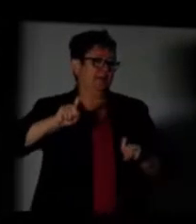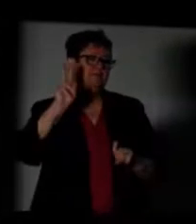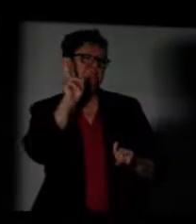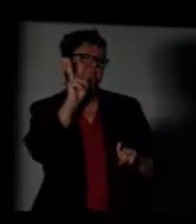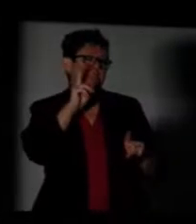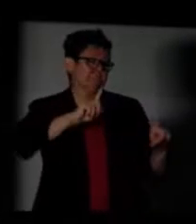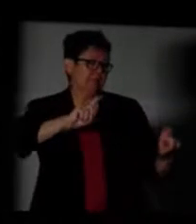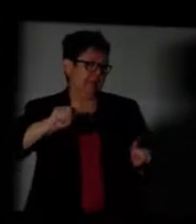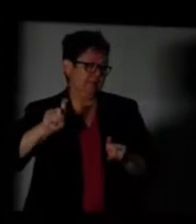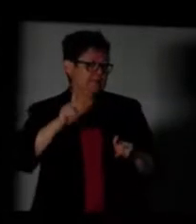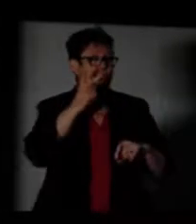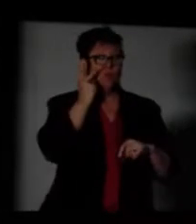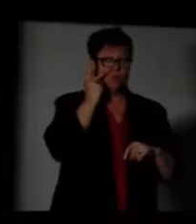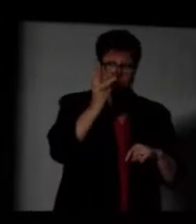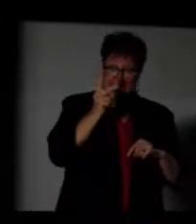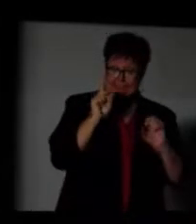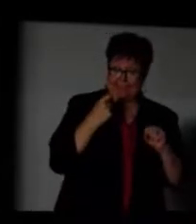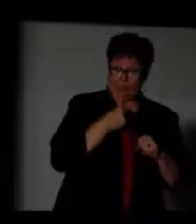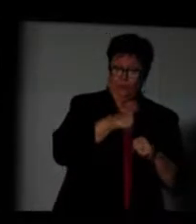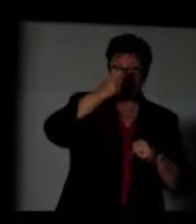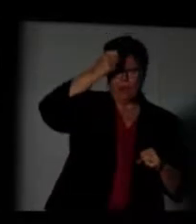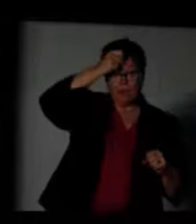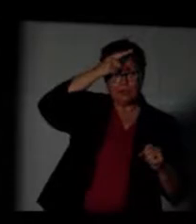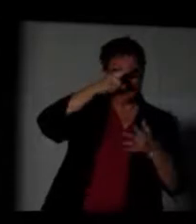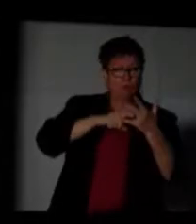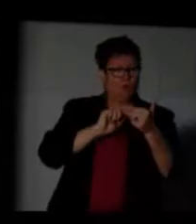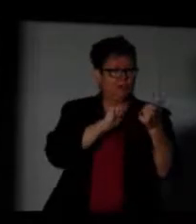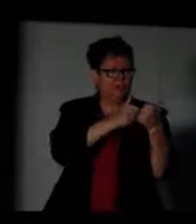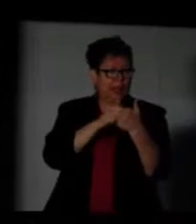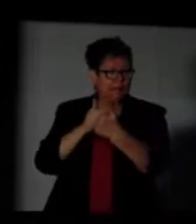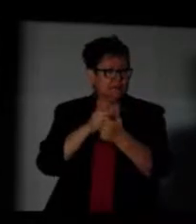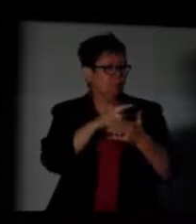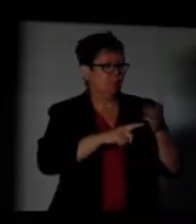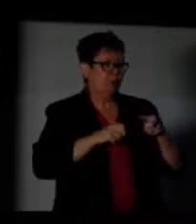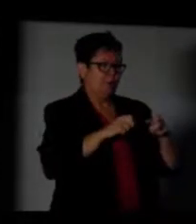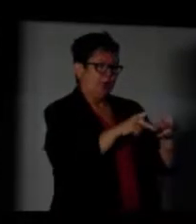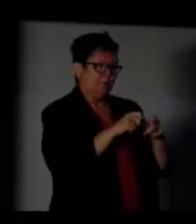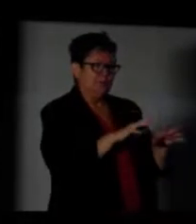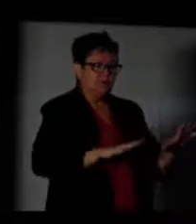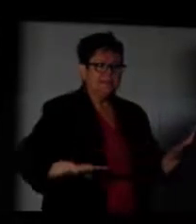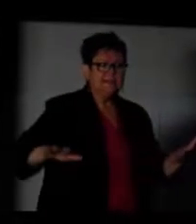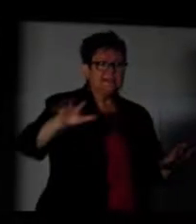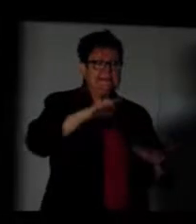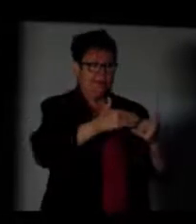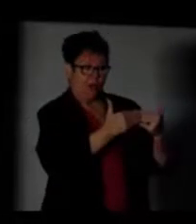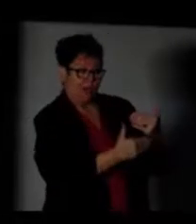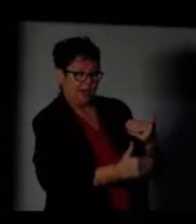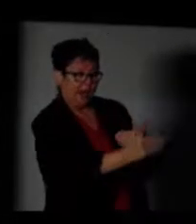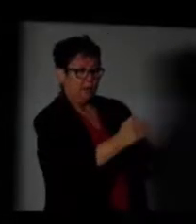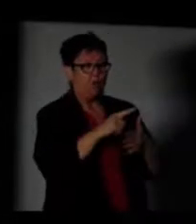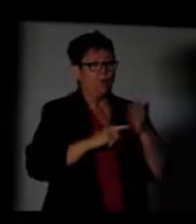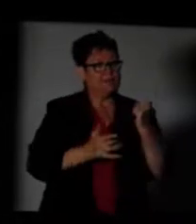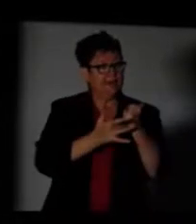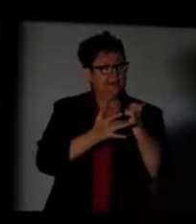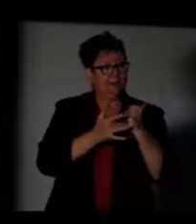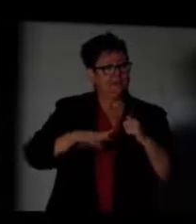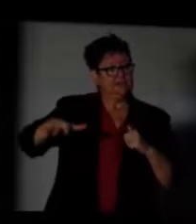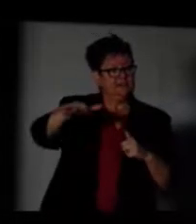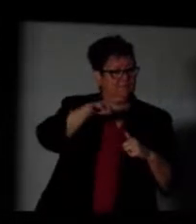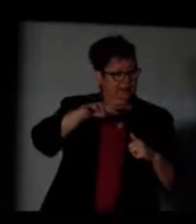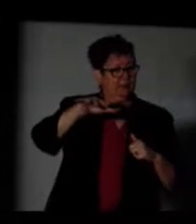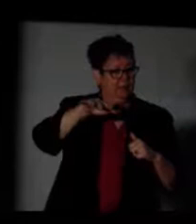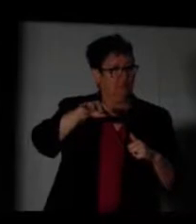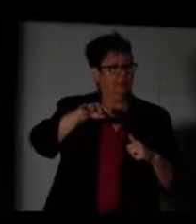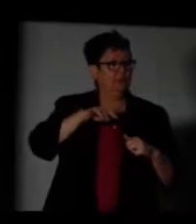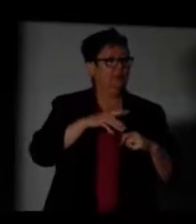was for us to try to understand what challenges and what opportunities are ahead and what technologies are available with respect to